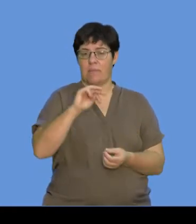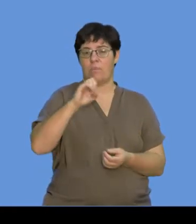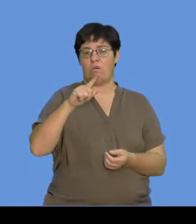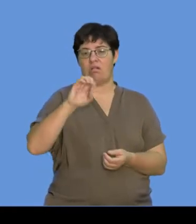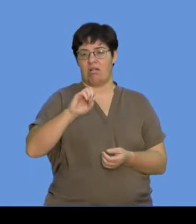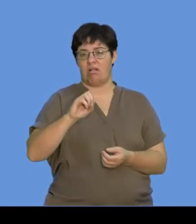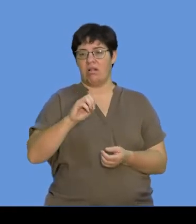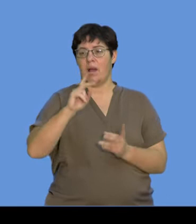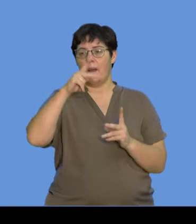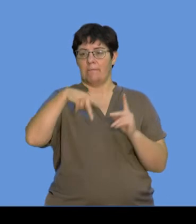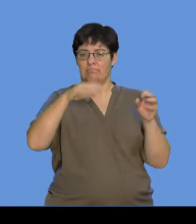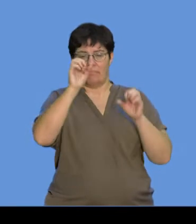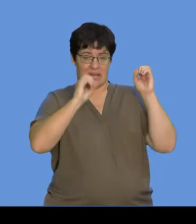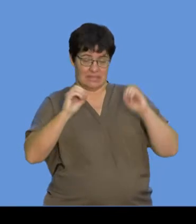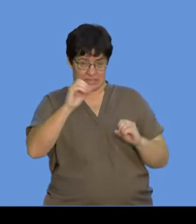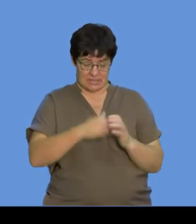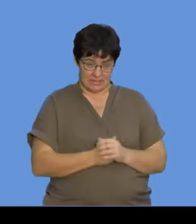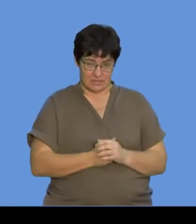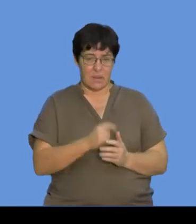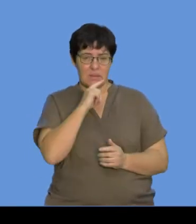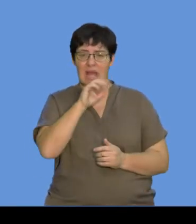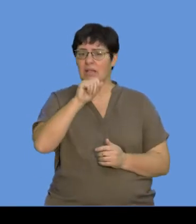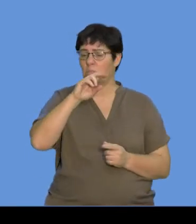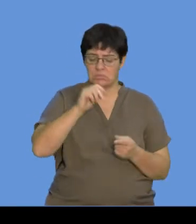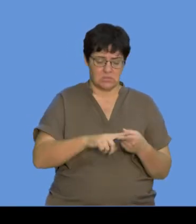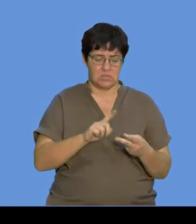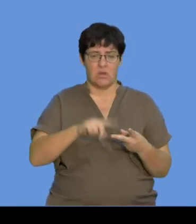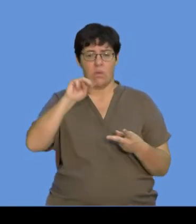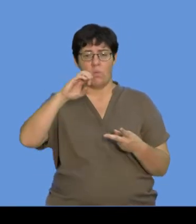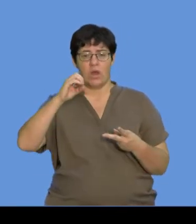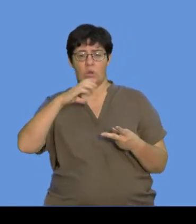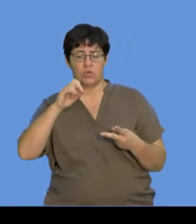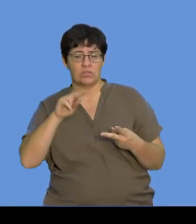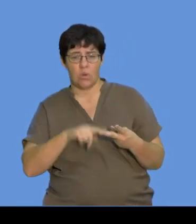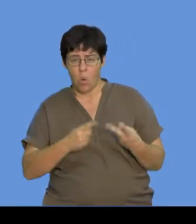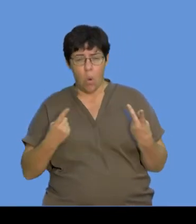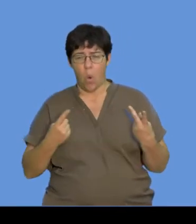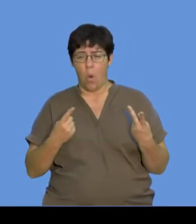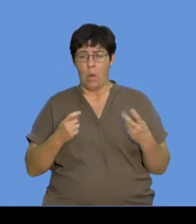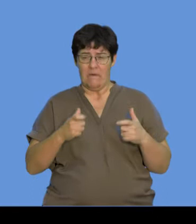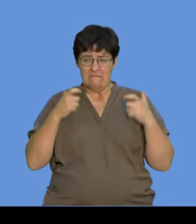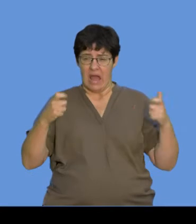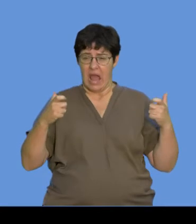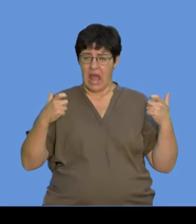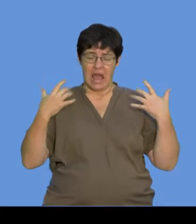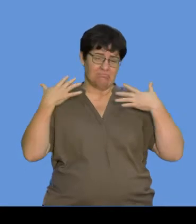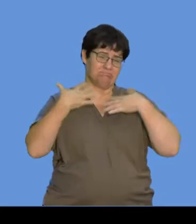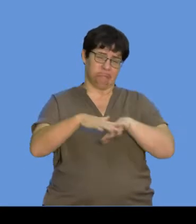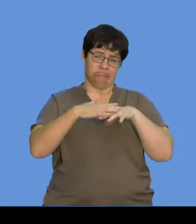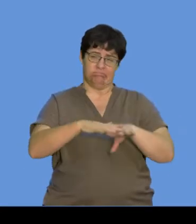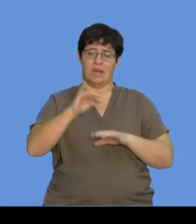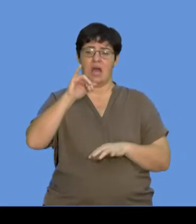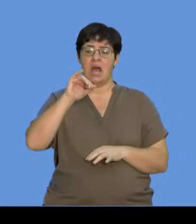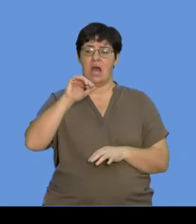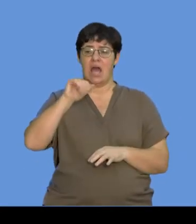So these particles can either be atoms, molecules, or giant network of ions of atoms, which is